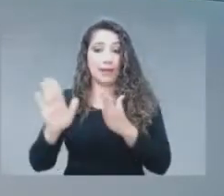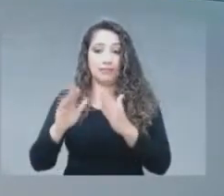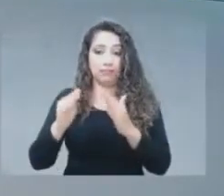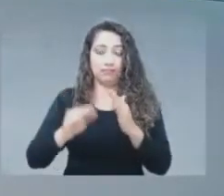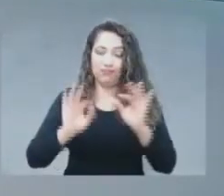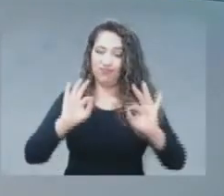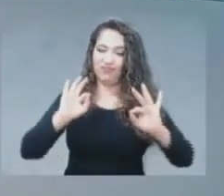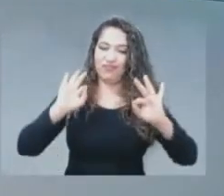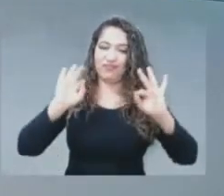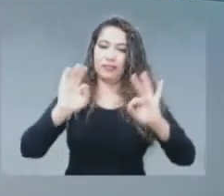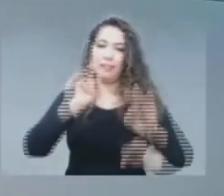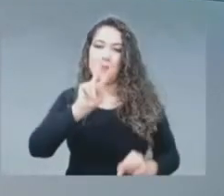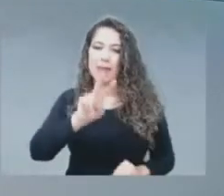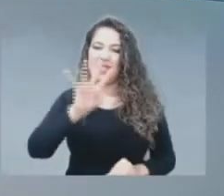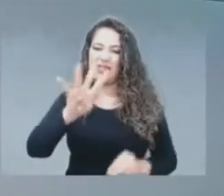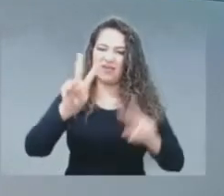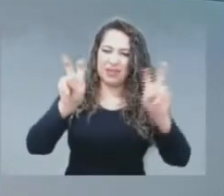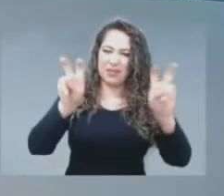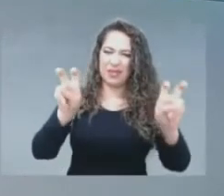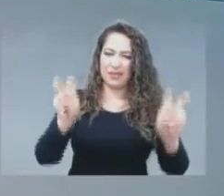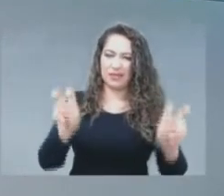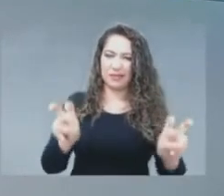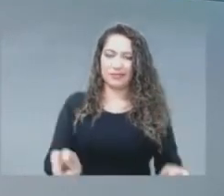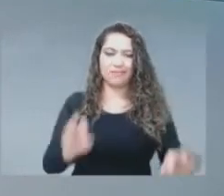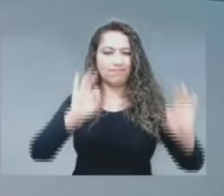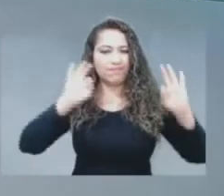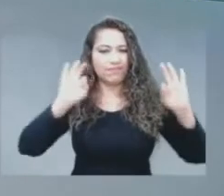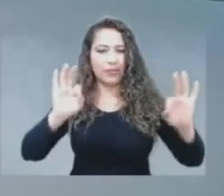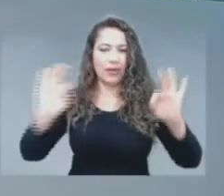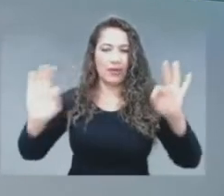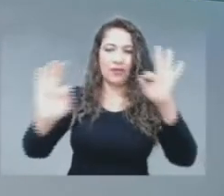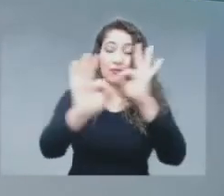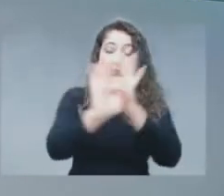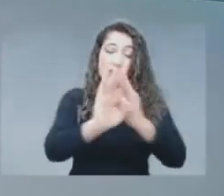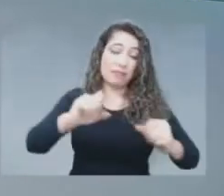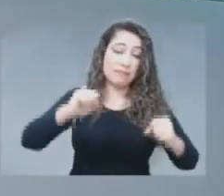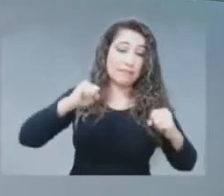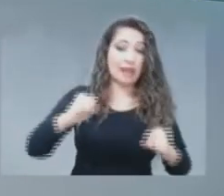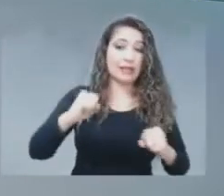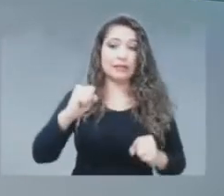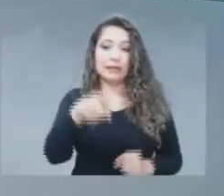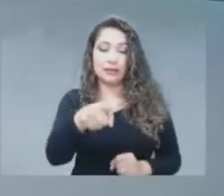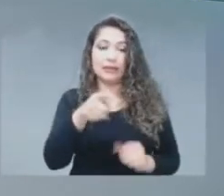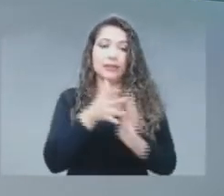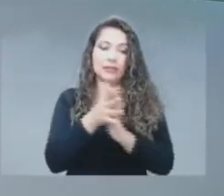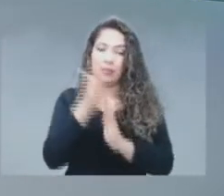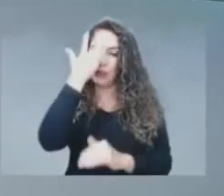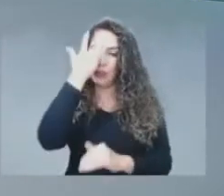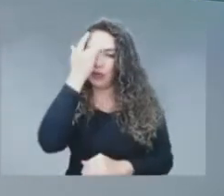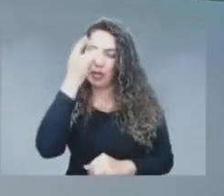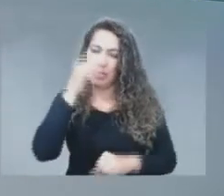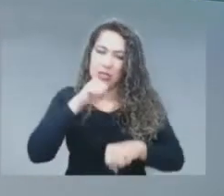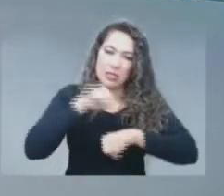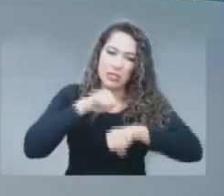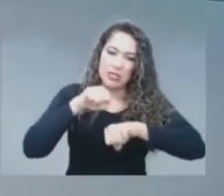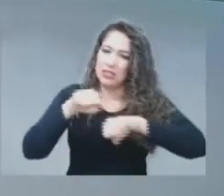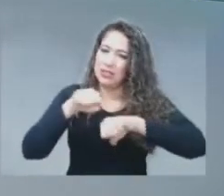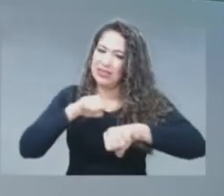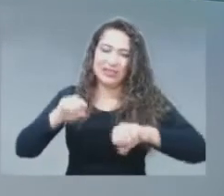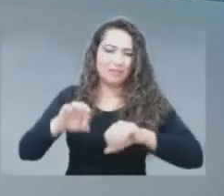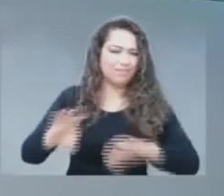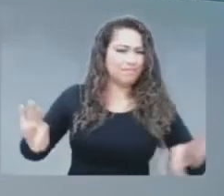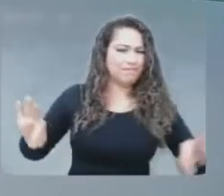of spectrum management, we work 24 different subjects. This is a very aggressive ones, and then we have